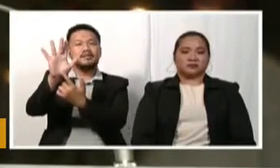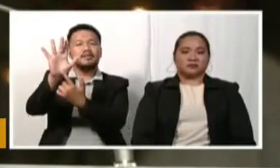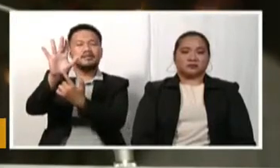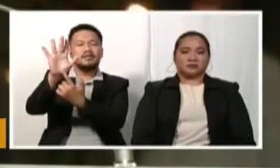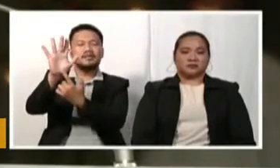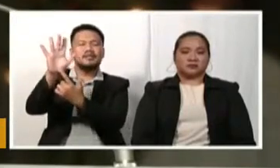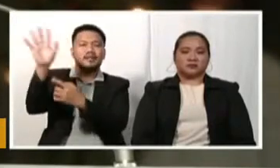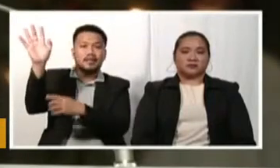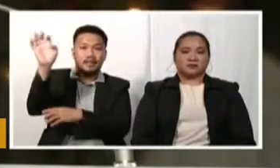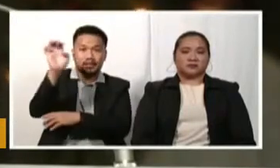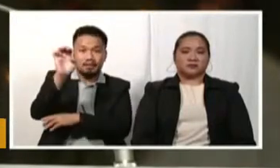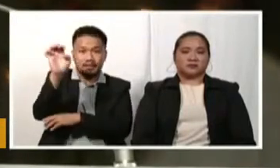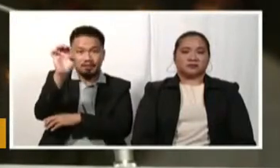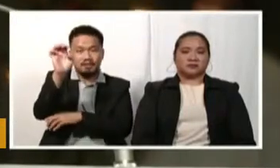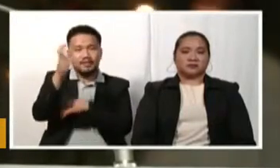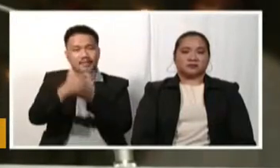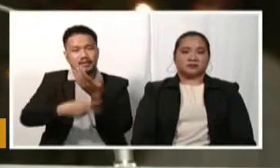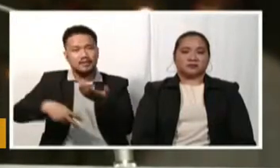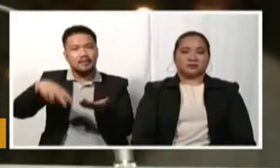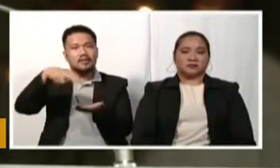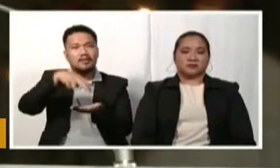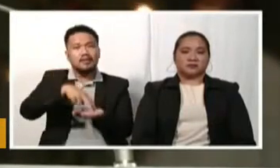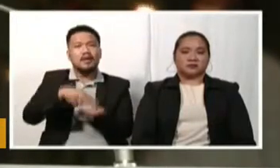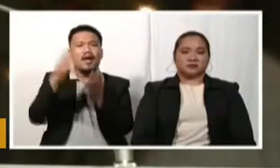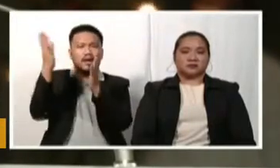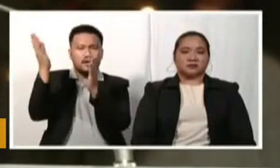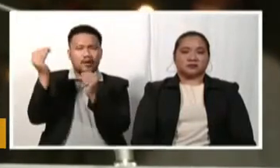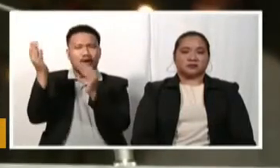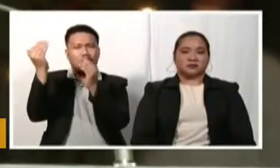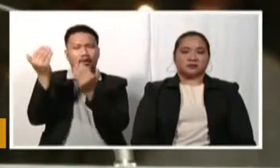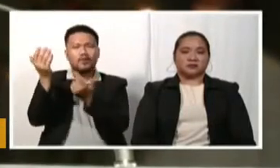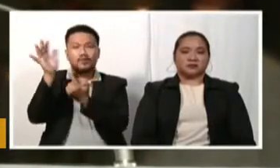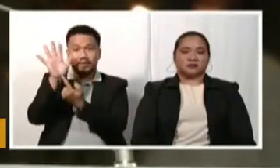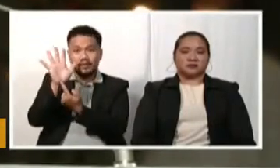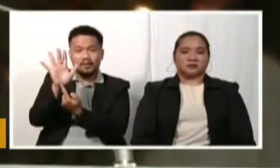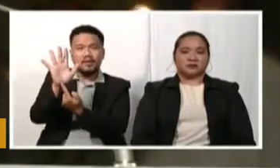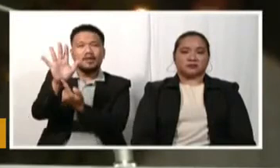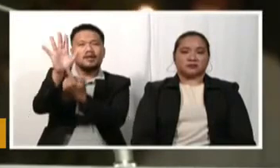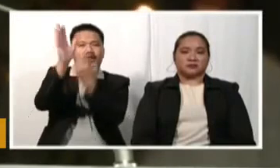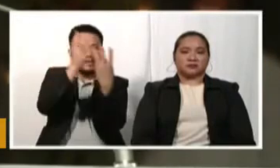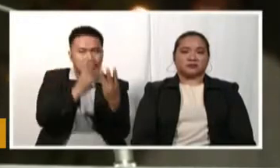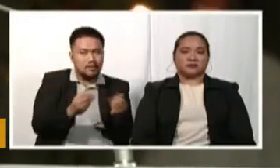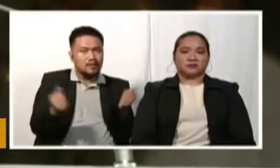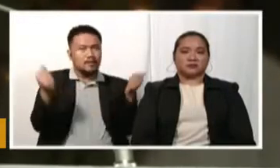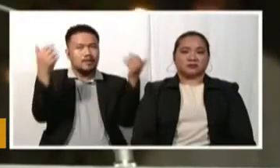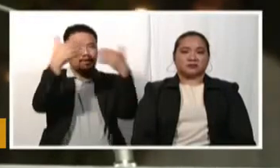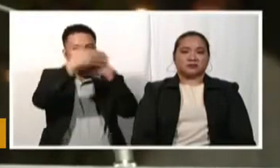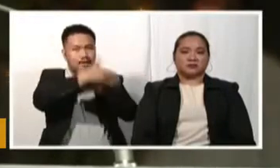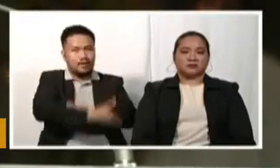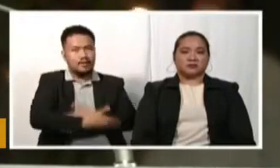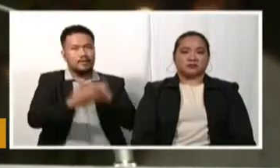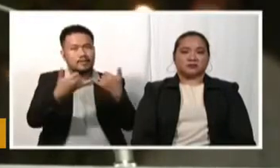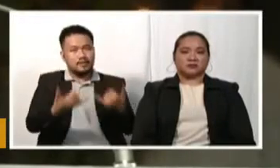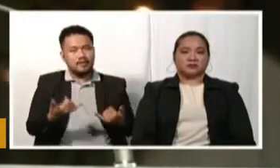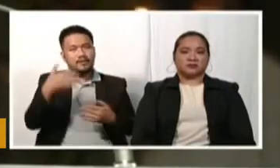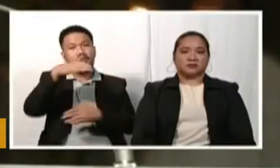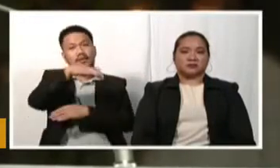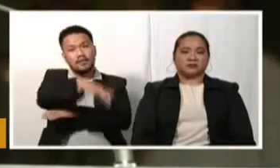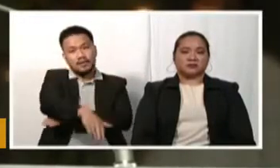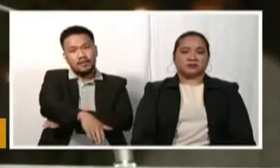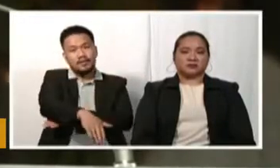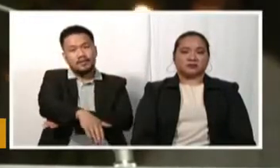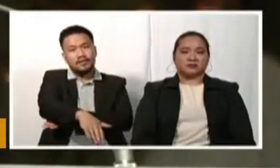may it dispel the darkness of this night.